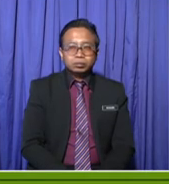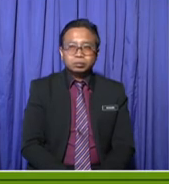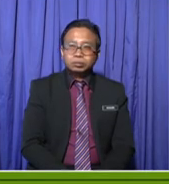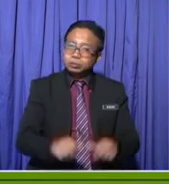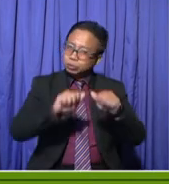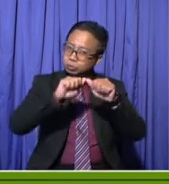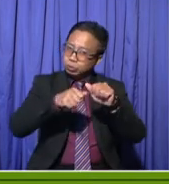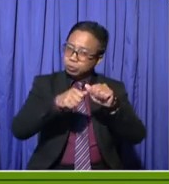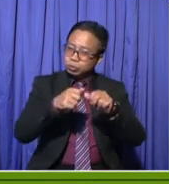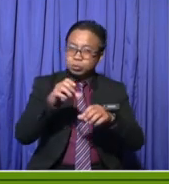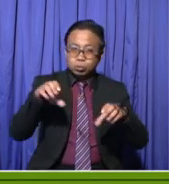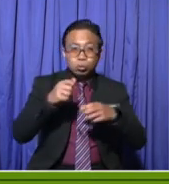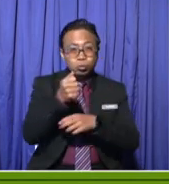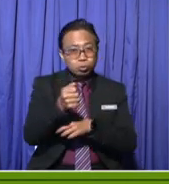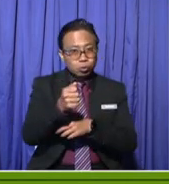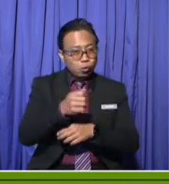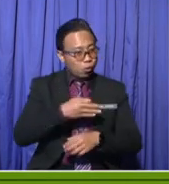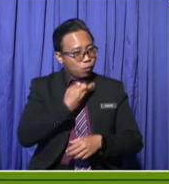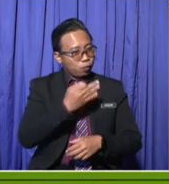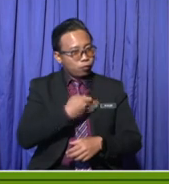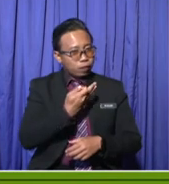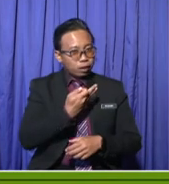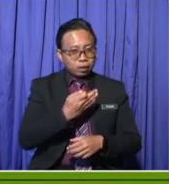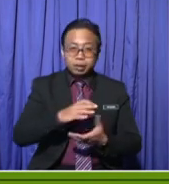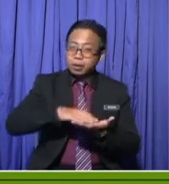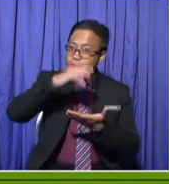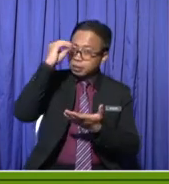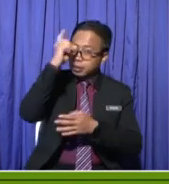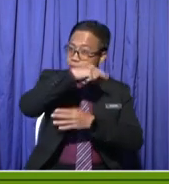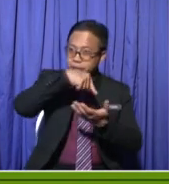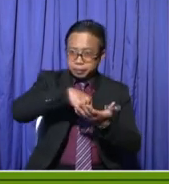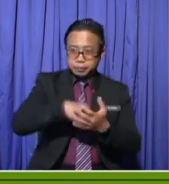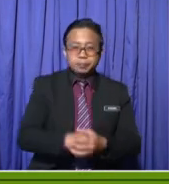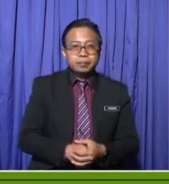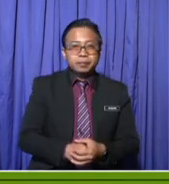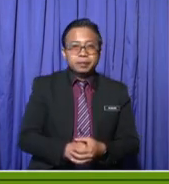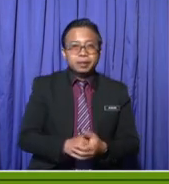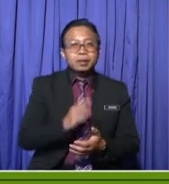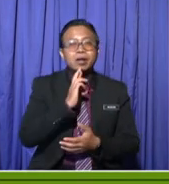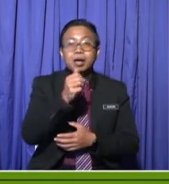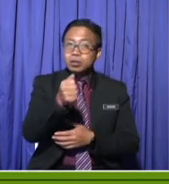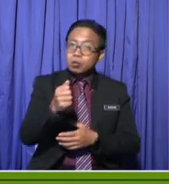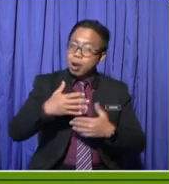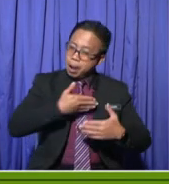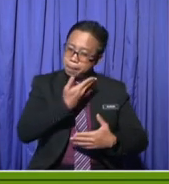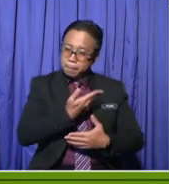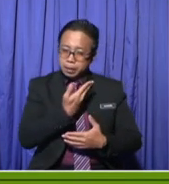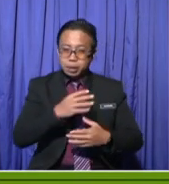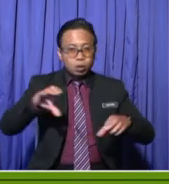So, did you have fun during this lesson? Are you happy doing activities with